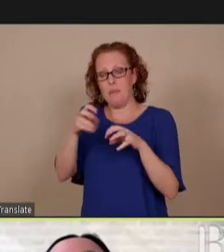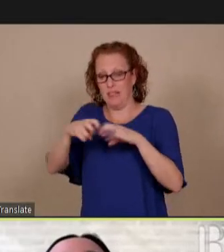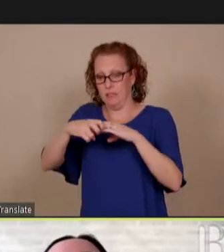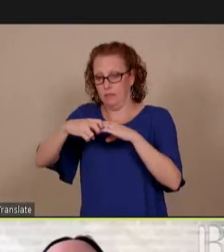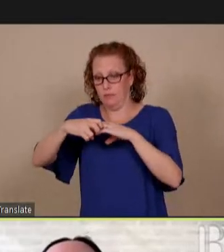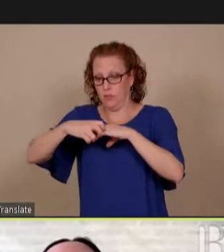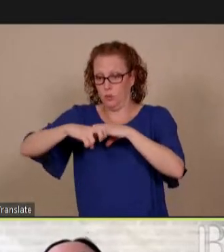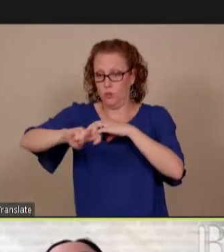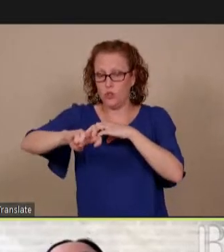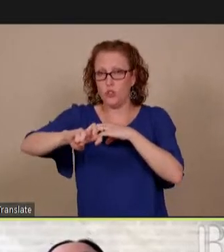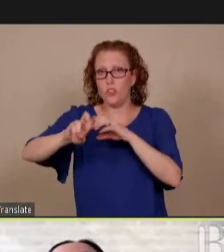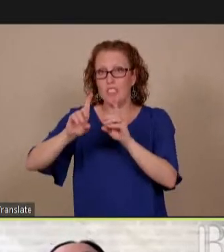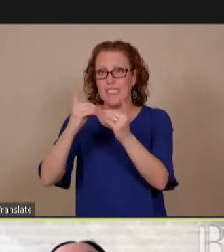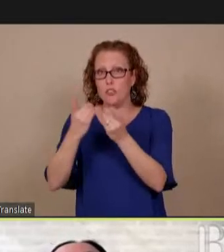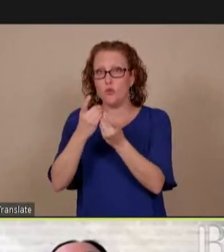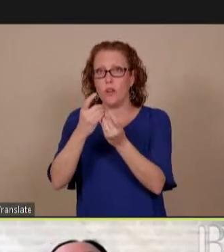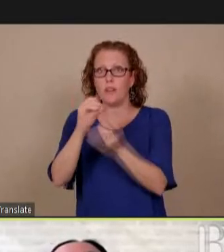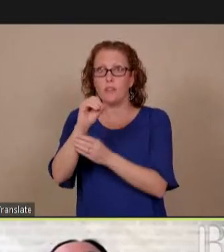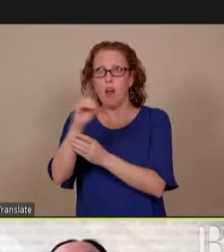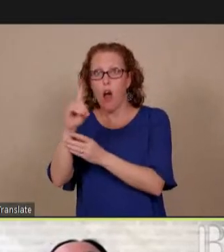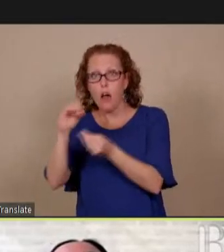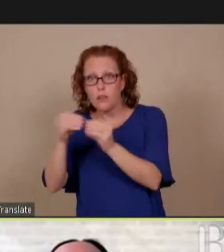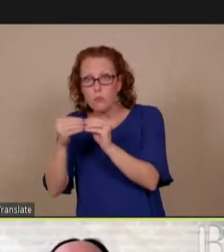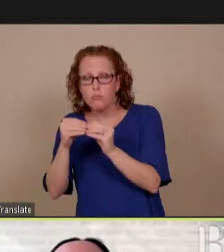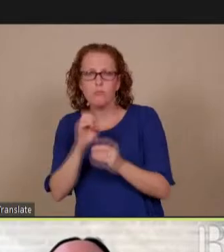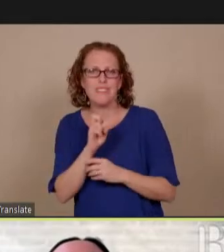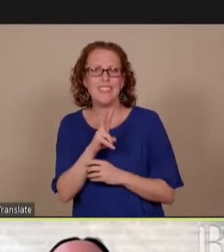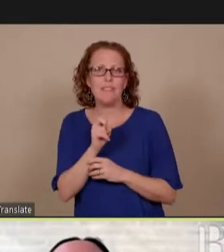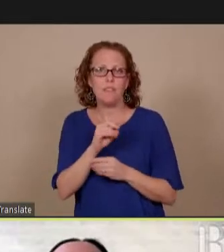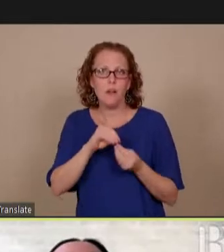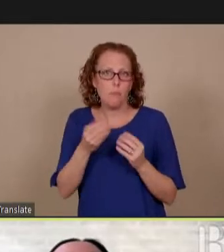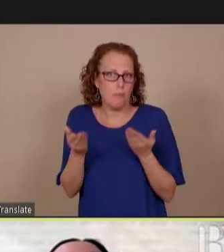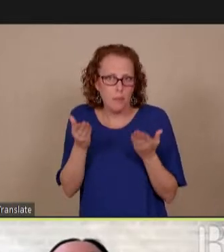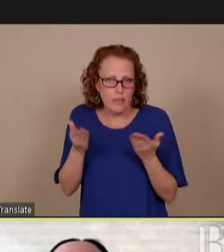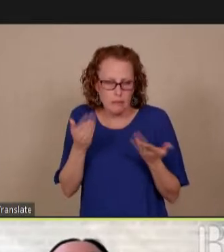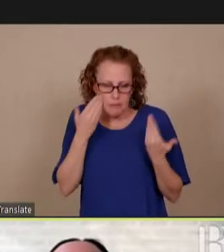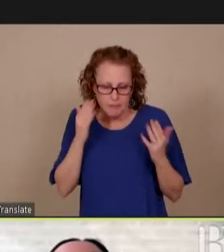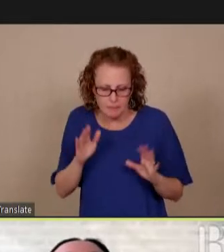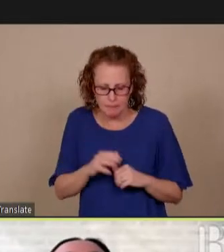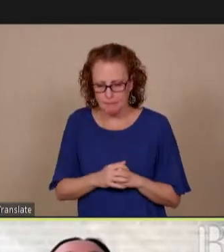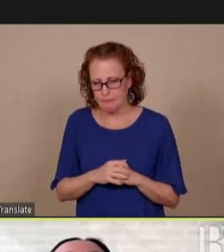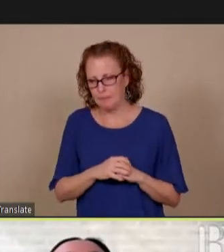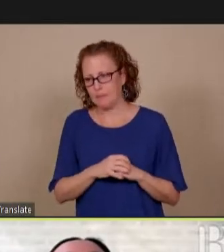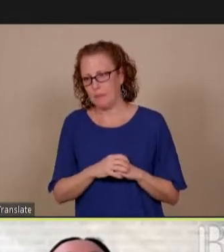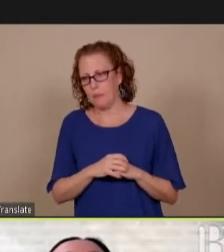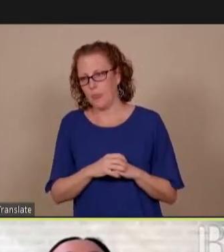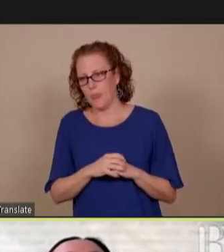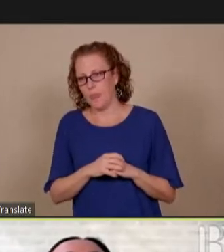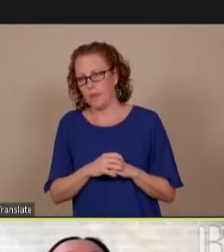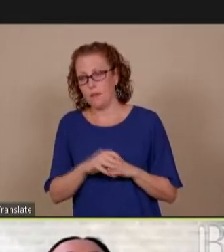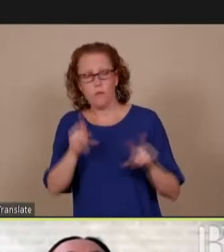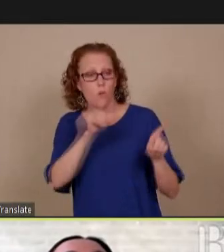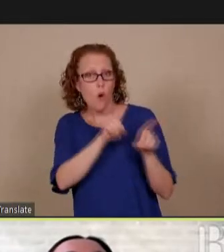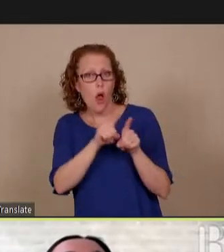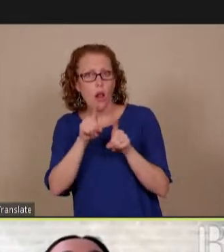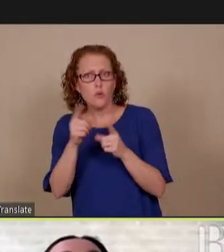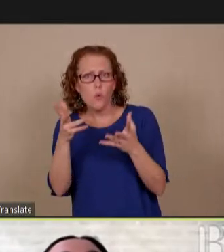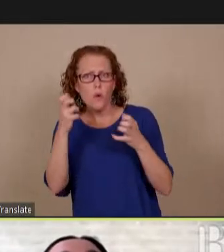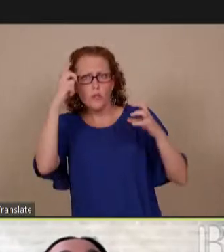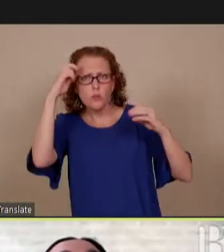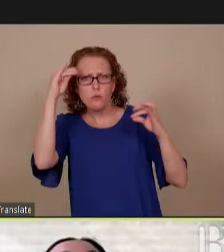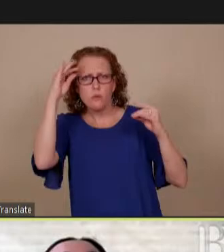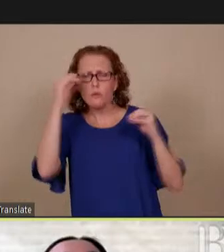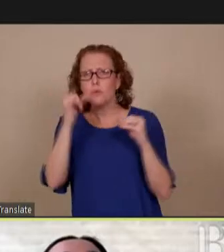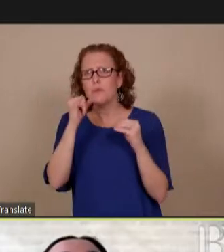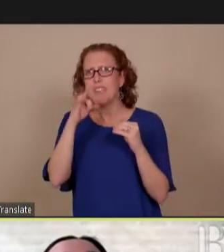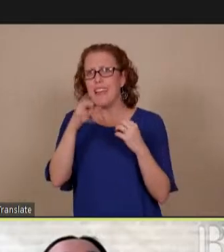the reason for that is if there is a shift, it could push out a voter's opportunity